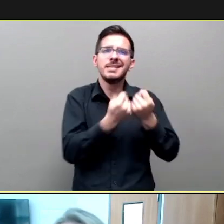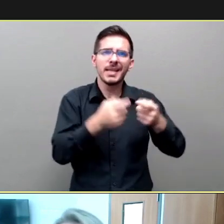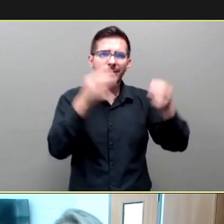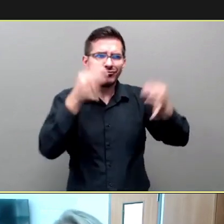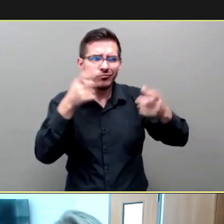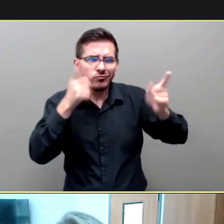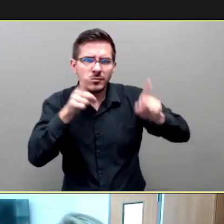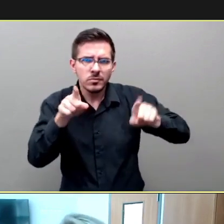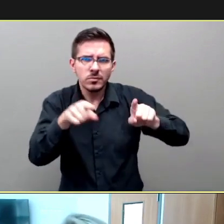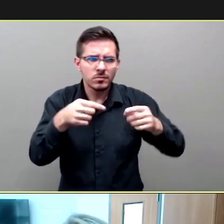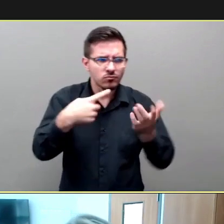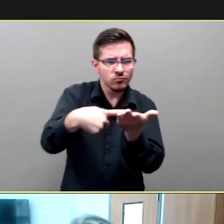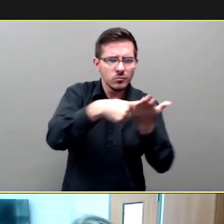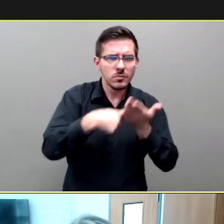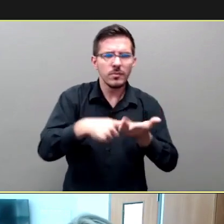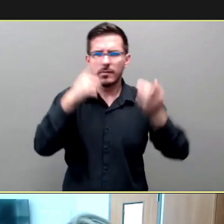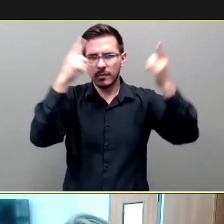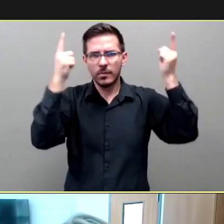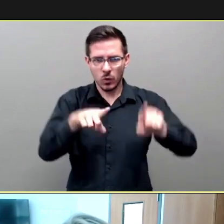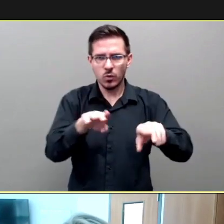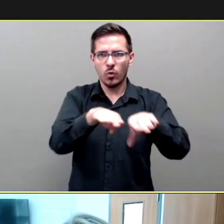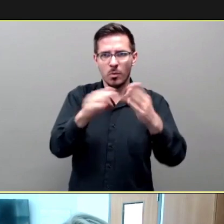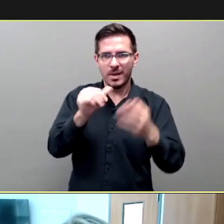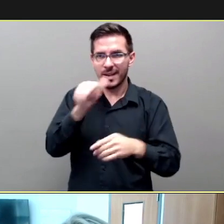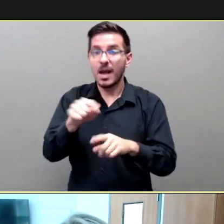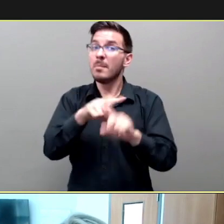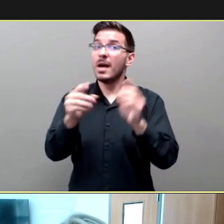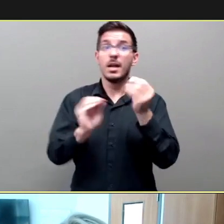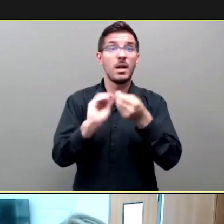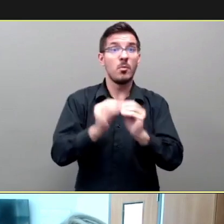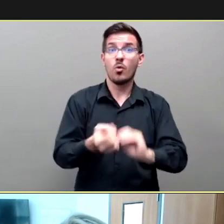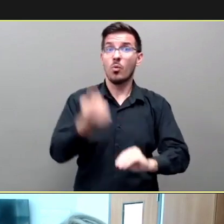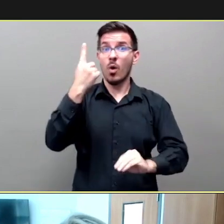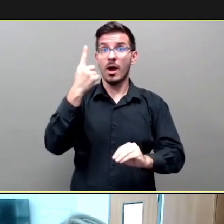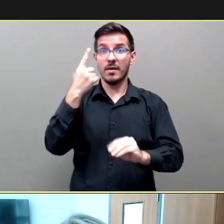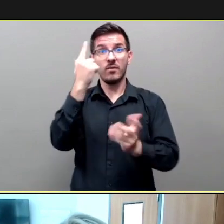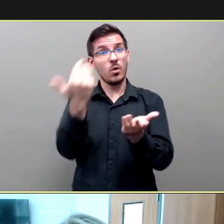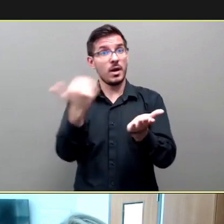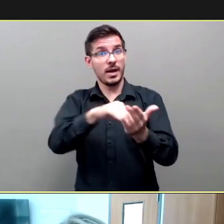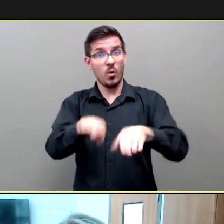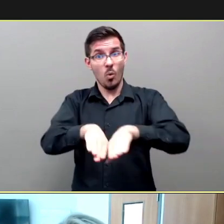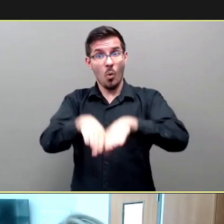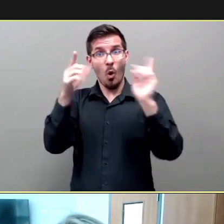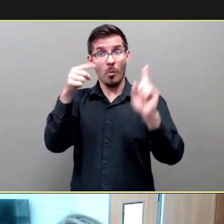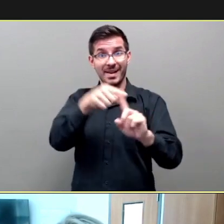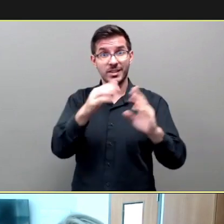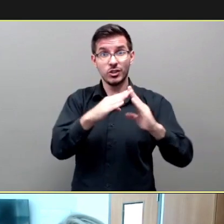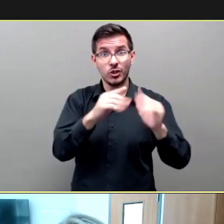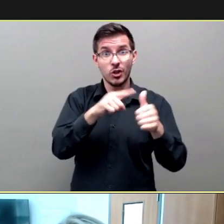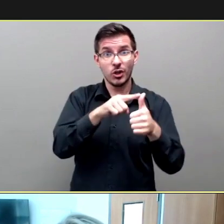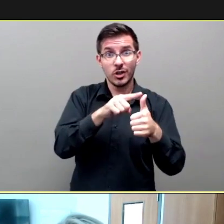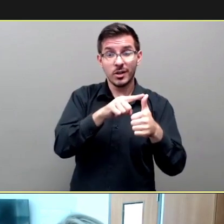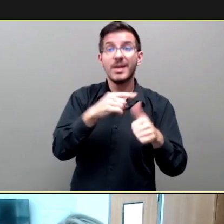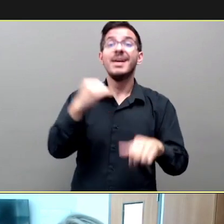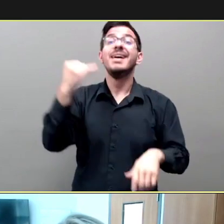have people, the number one criteria for reopening a shelter is that we have one or more people who cannot